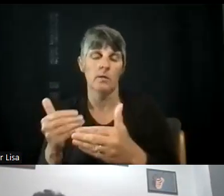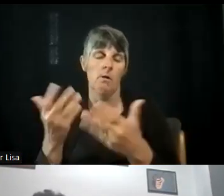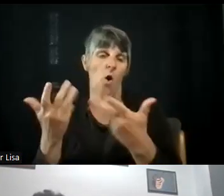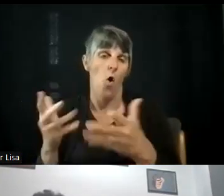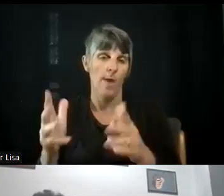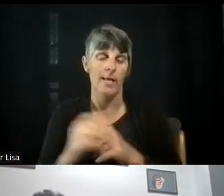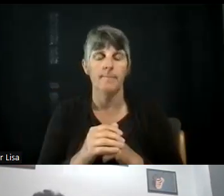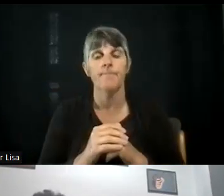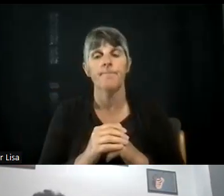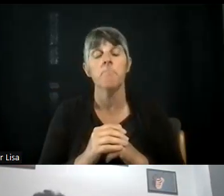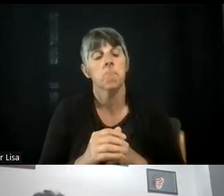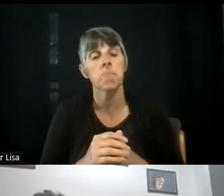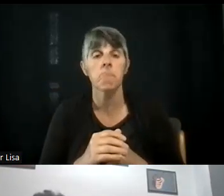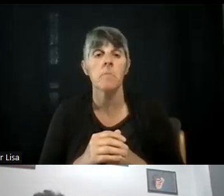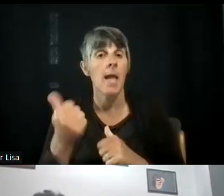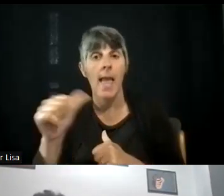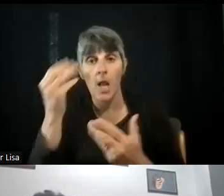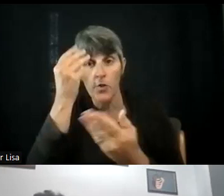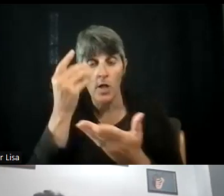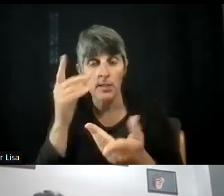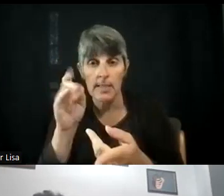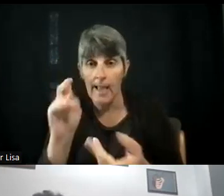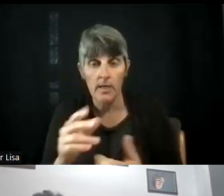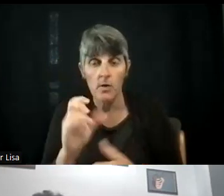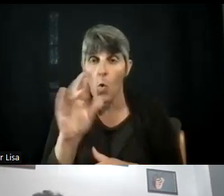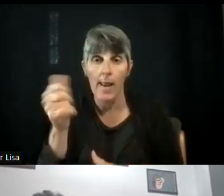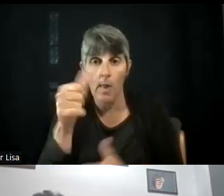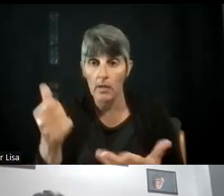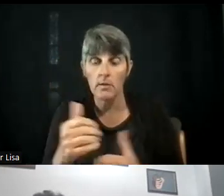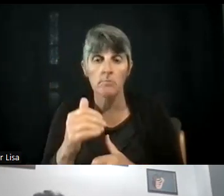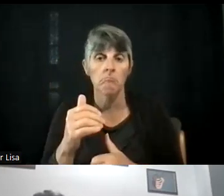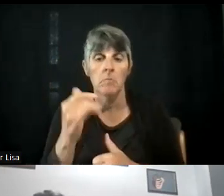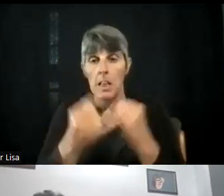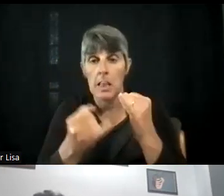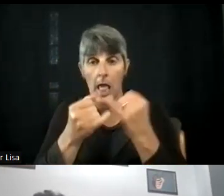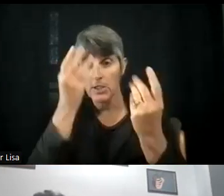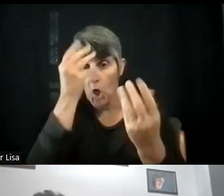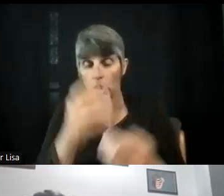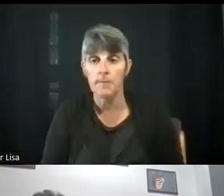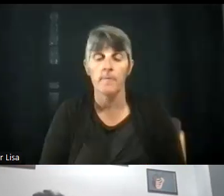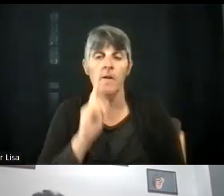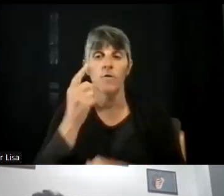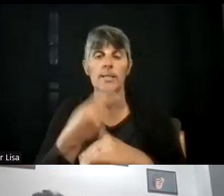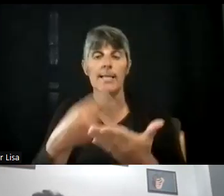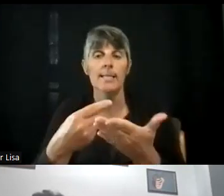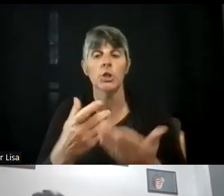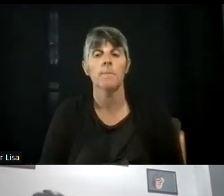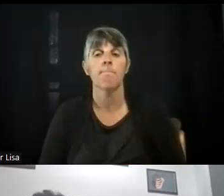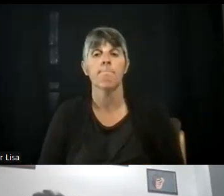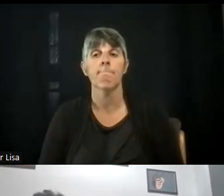already. Yeah. Any other thoughts, Kevin, or anyone else? Kind of last thoughts for today's discussion?